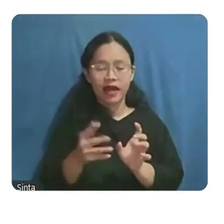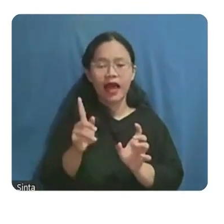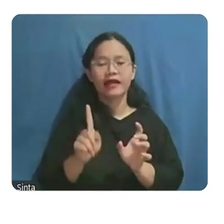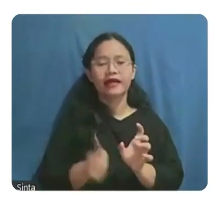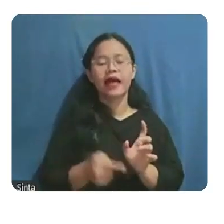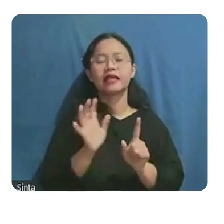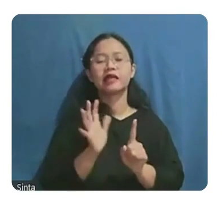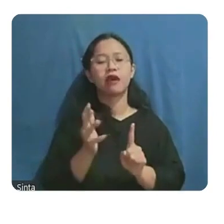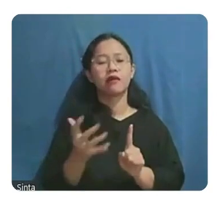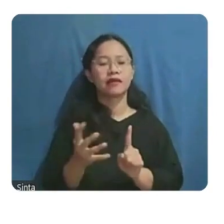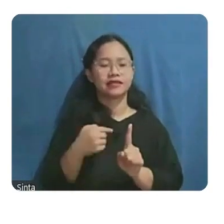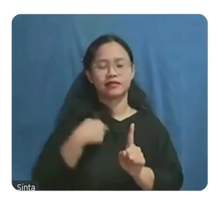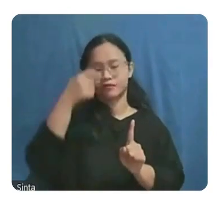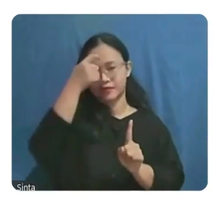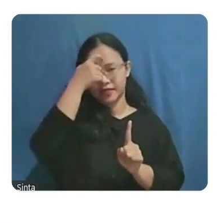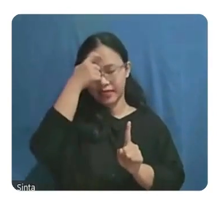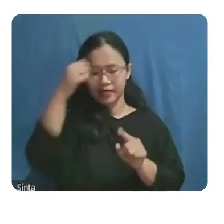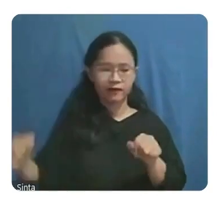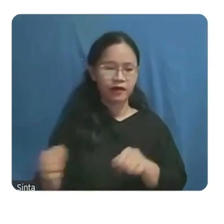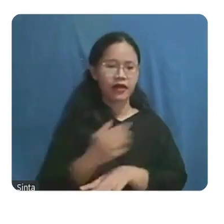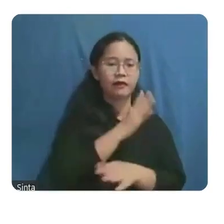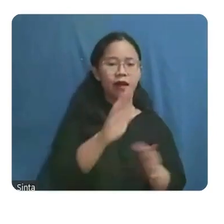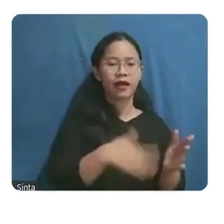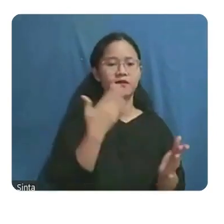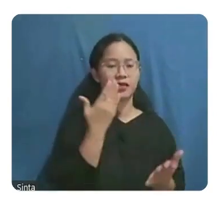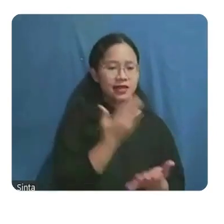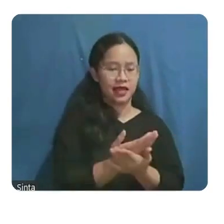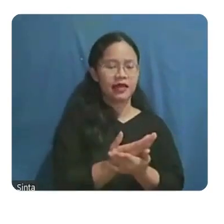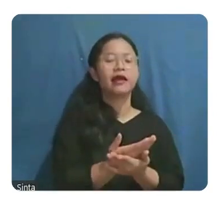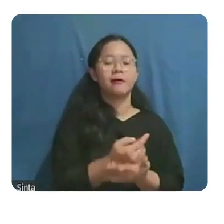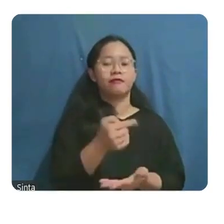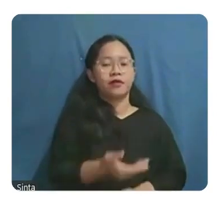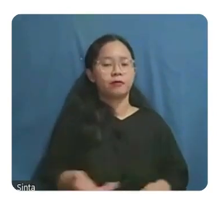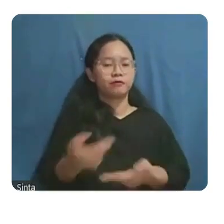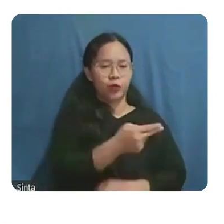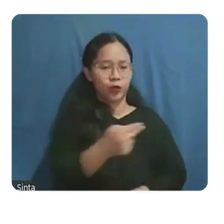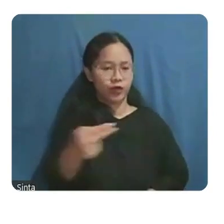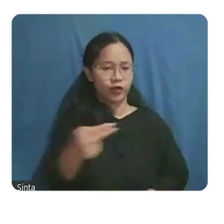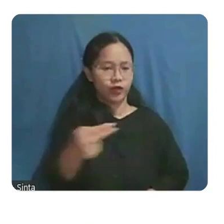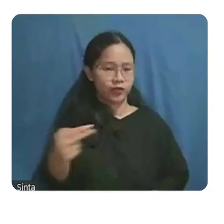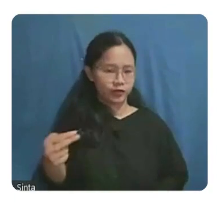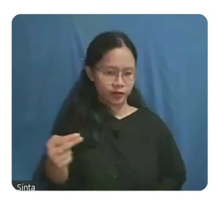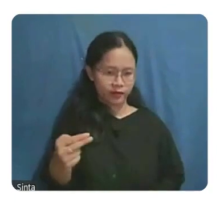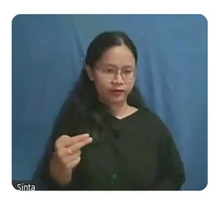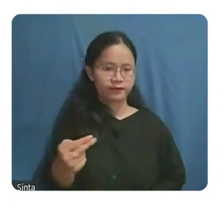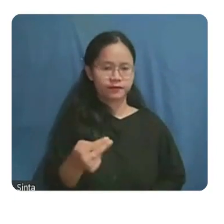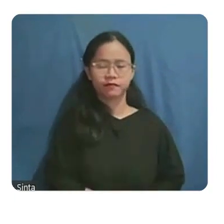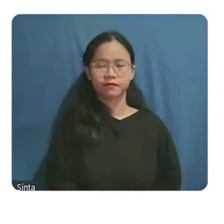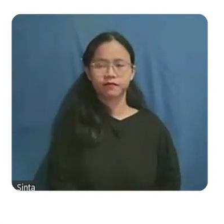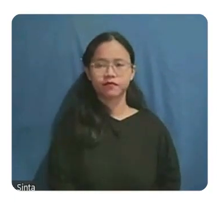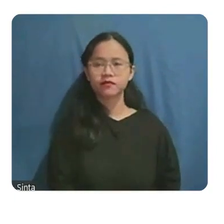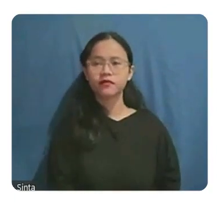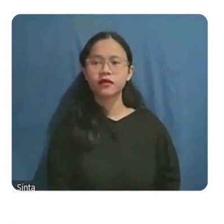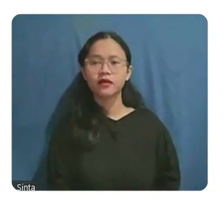2019. Meanwhile, the overview of the most cost-intensive diseases